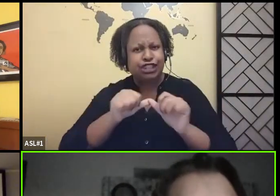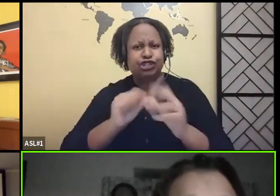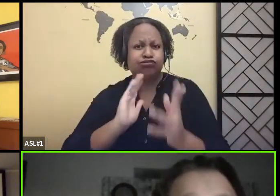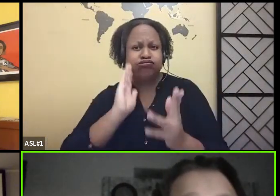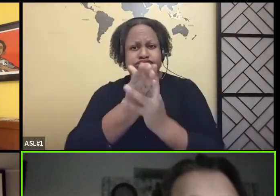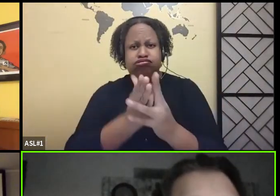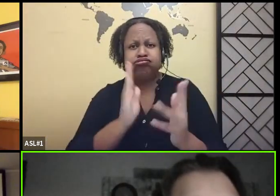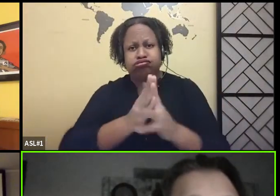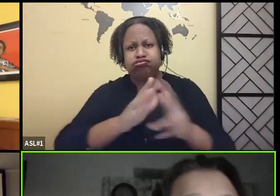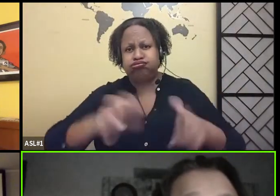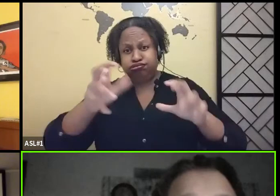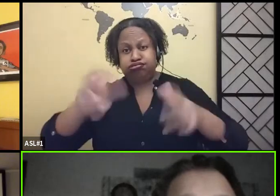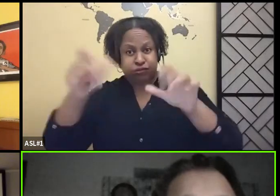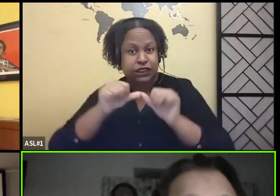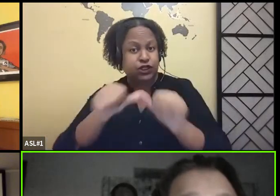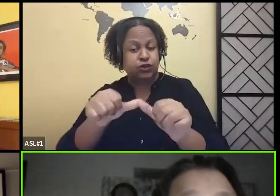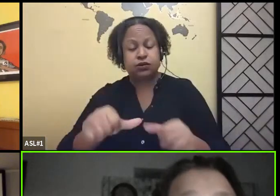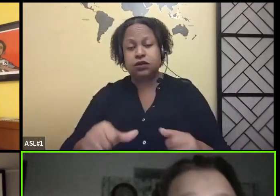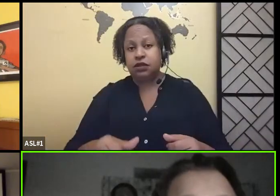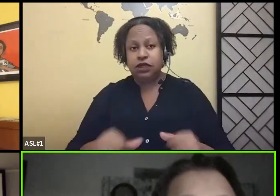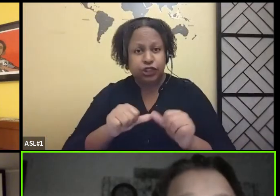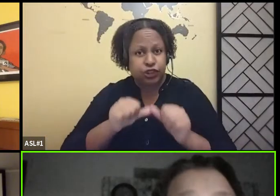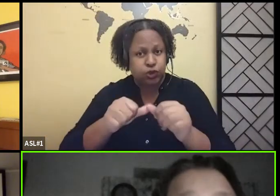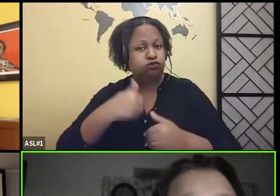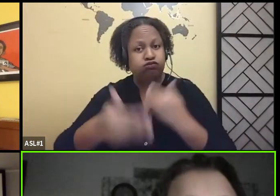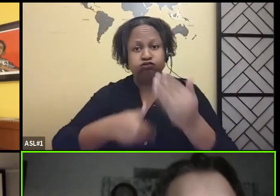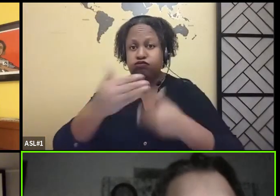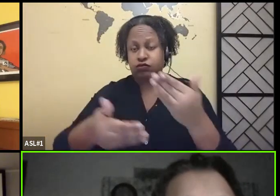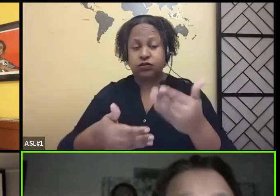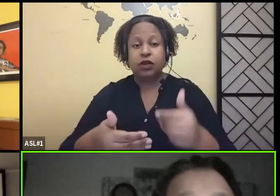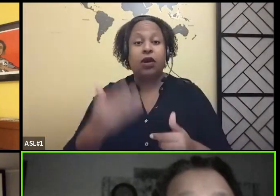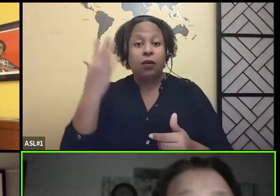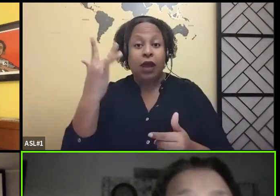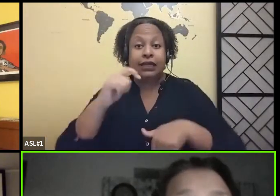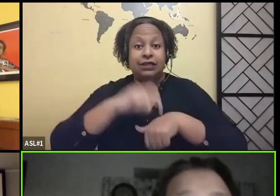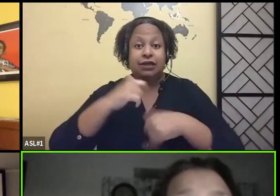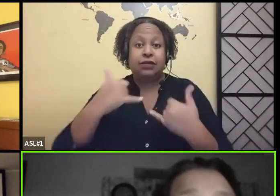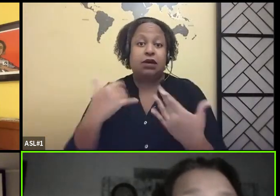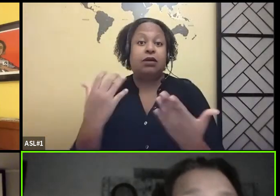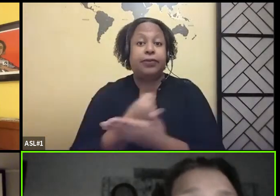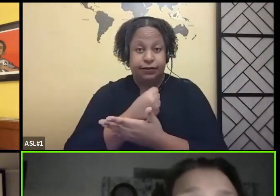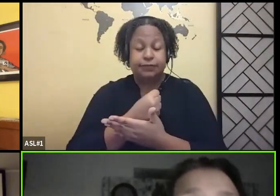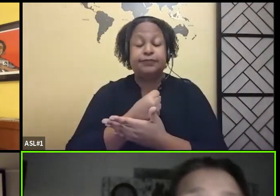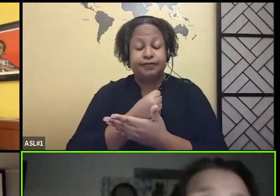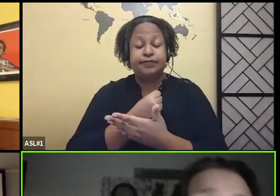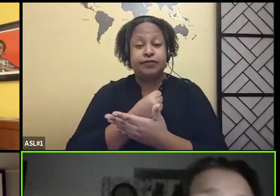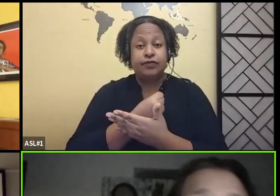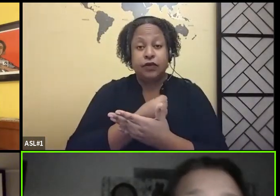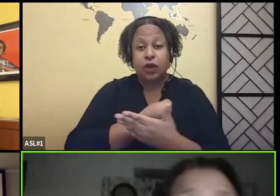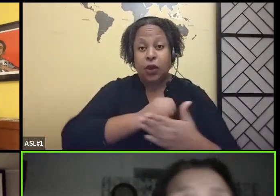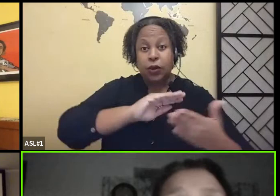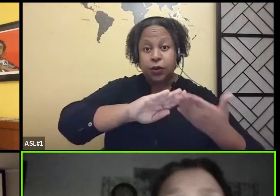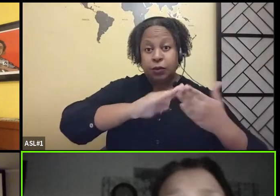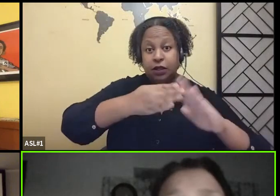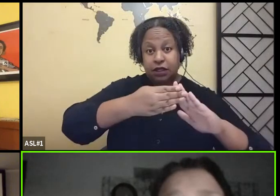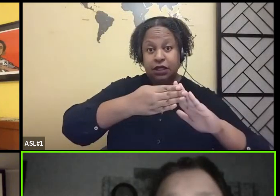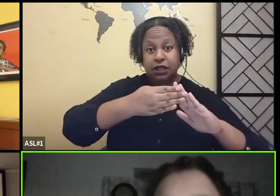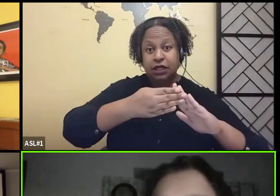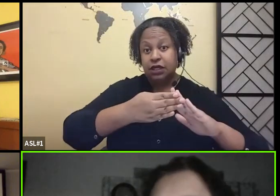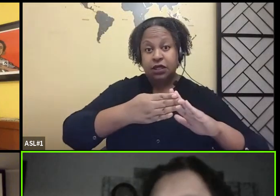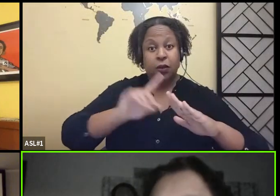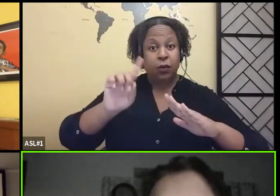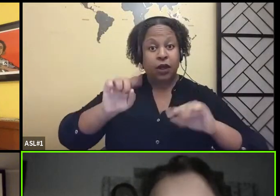her. You know, let's keep going. Because now is that time when these communities, whether they are in South